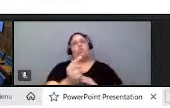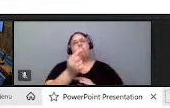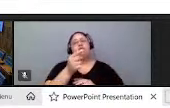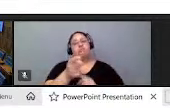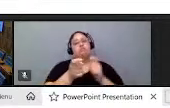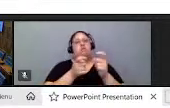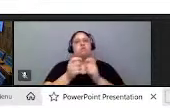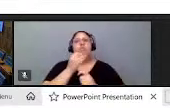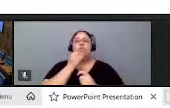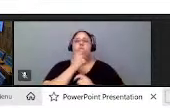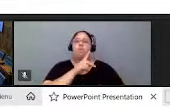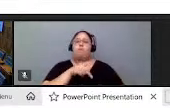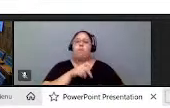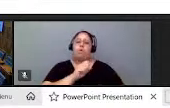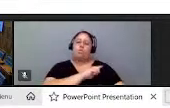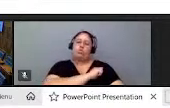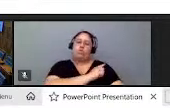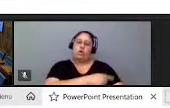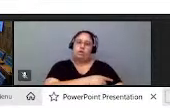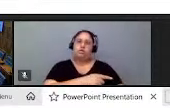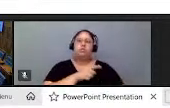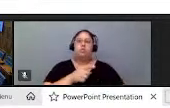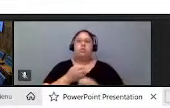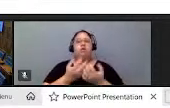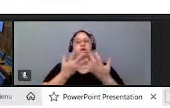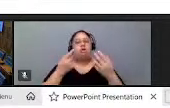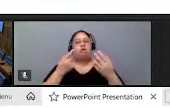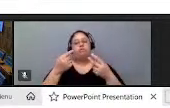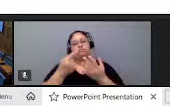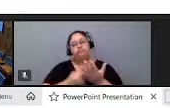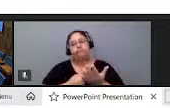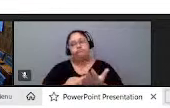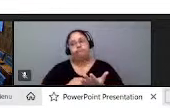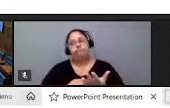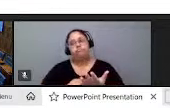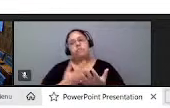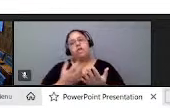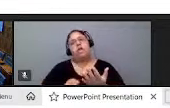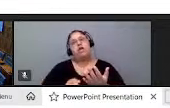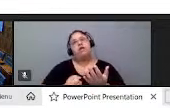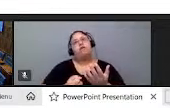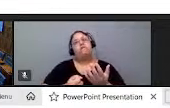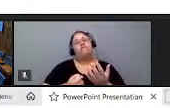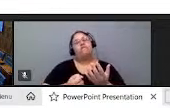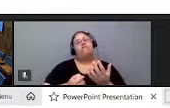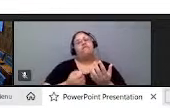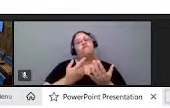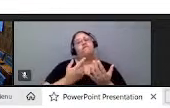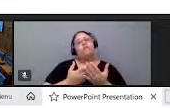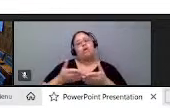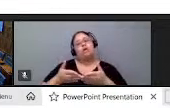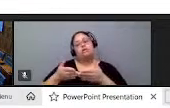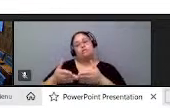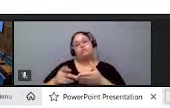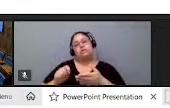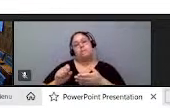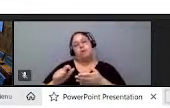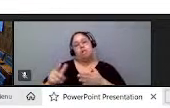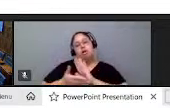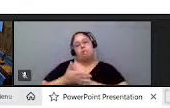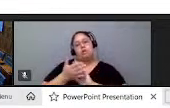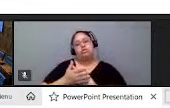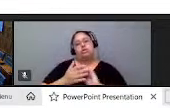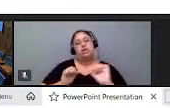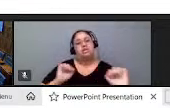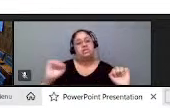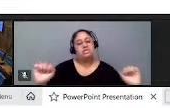the Port Authority so there has been quite considerable discussions in regard to the terminal operations the particular systems that they